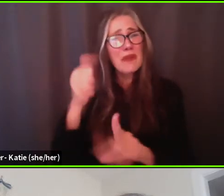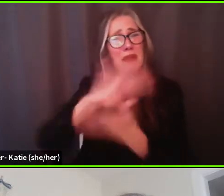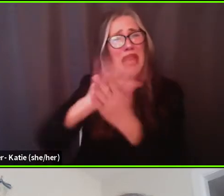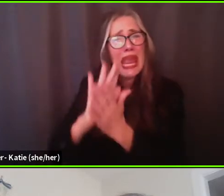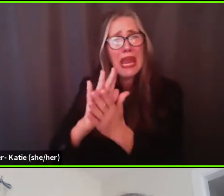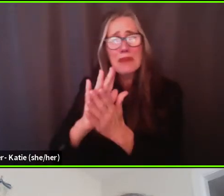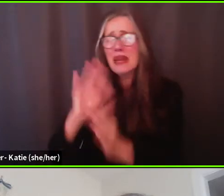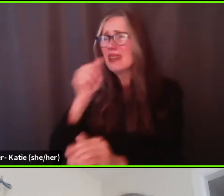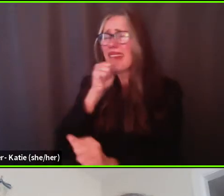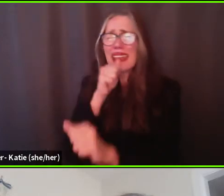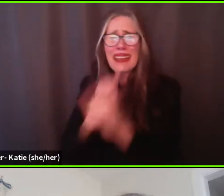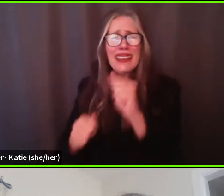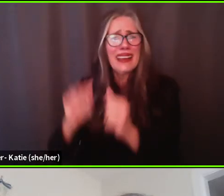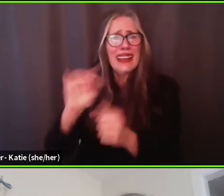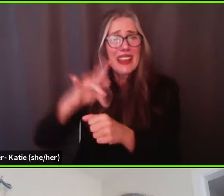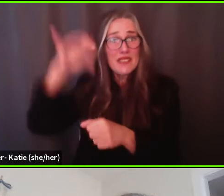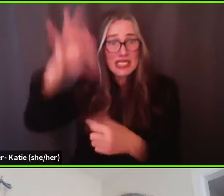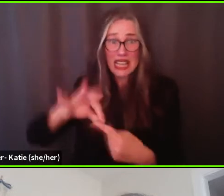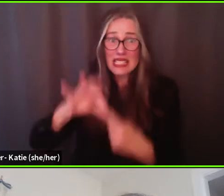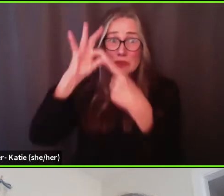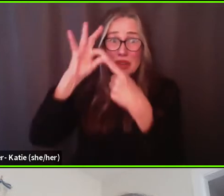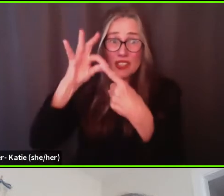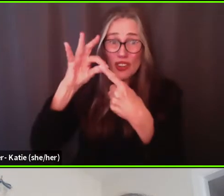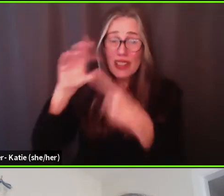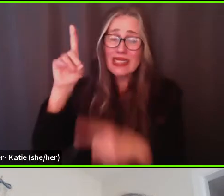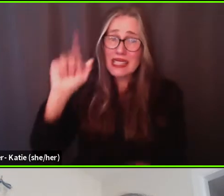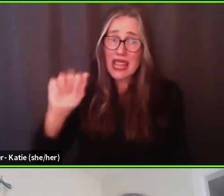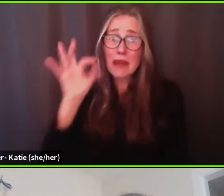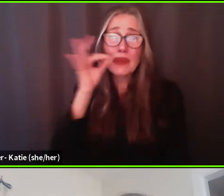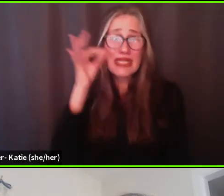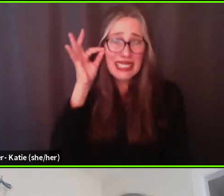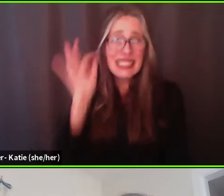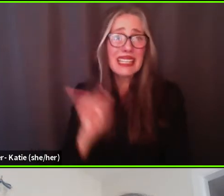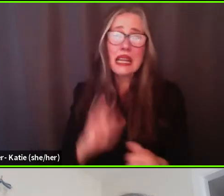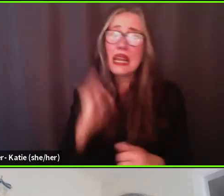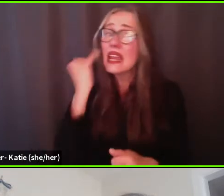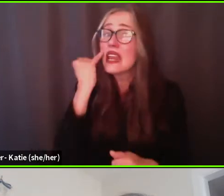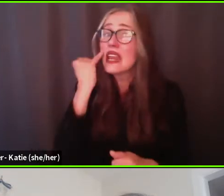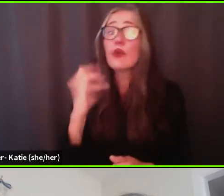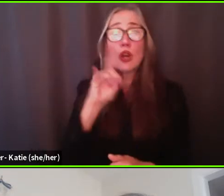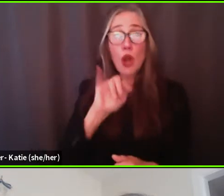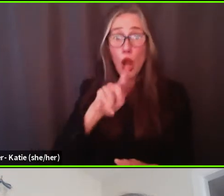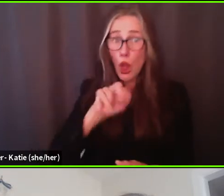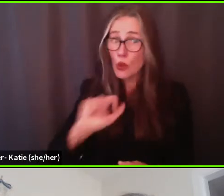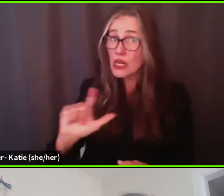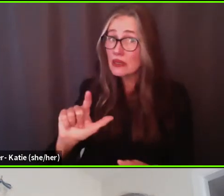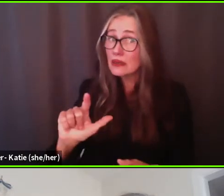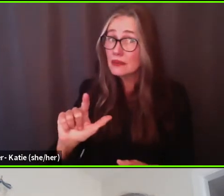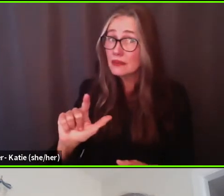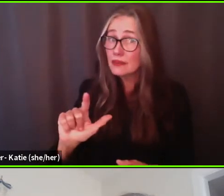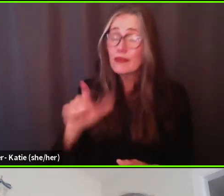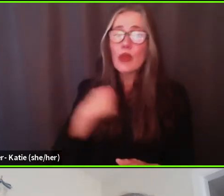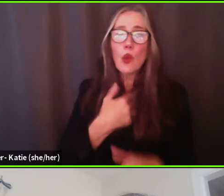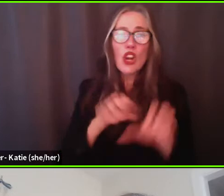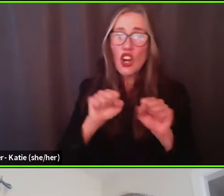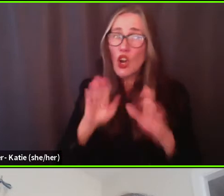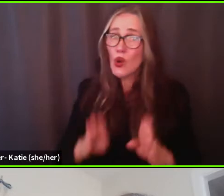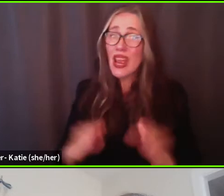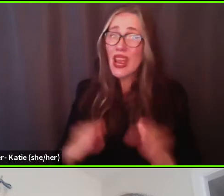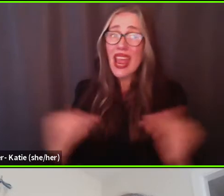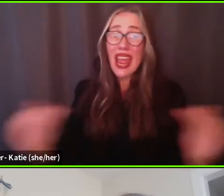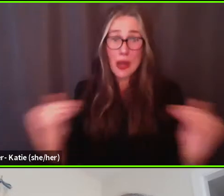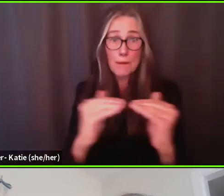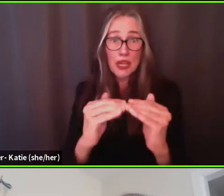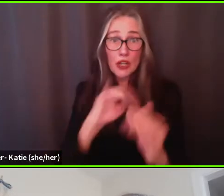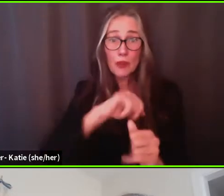especially disabled indian parenting that's as long as we're a colonial entity which is forever as long as the empiric project continues